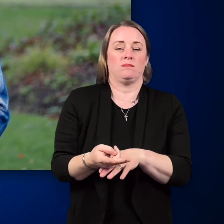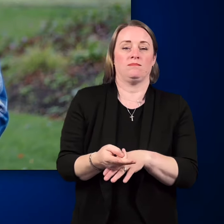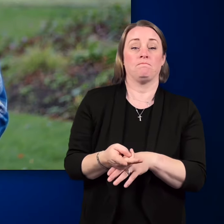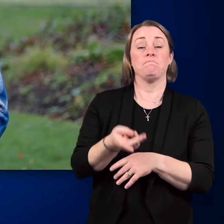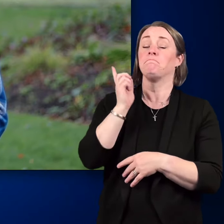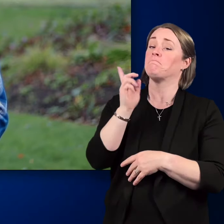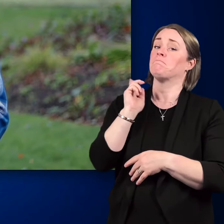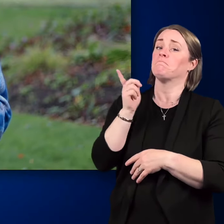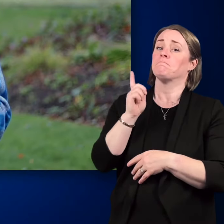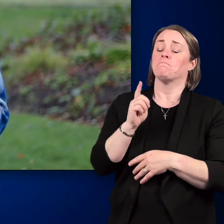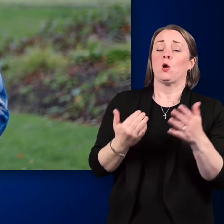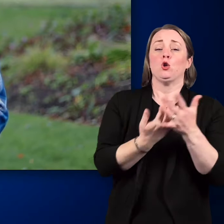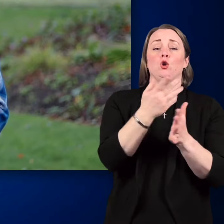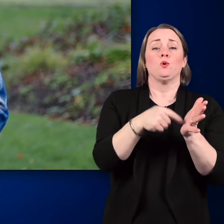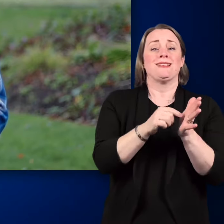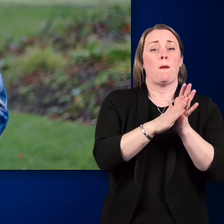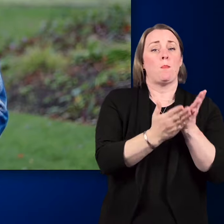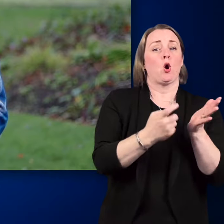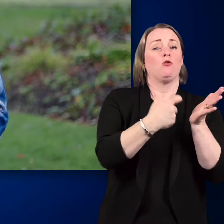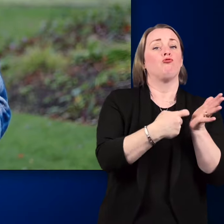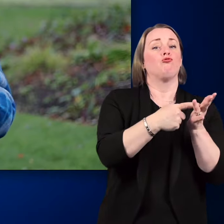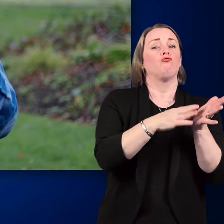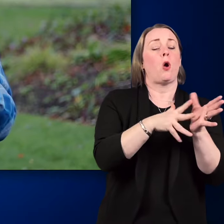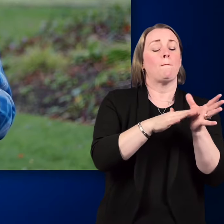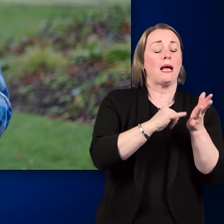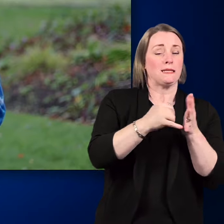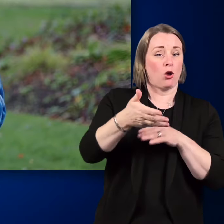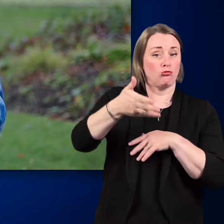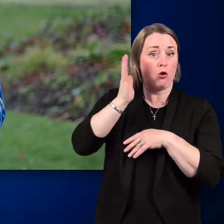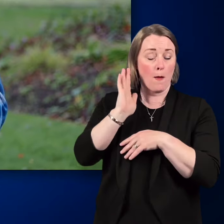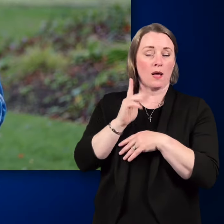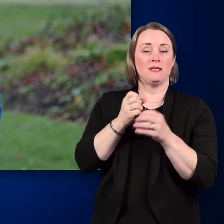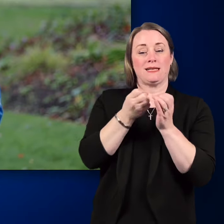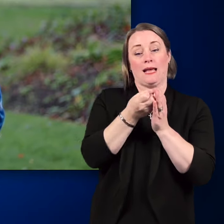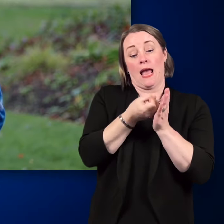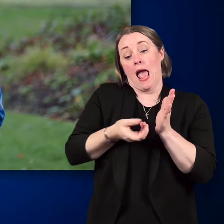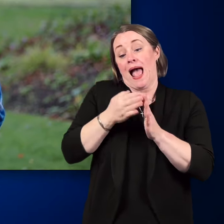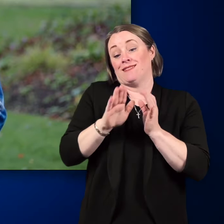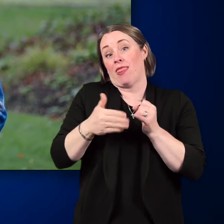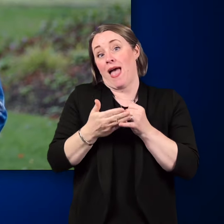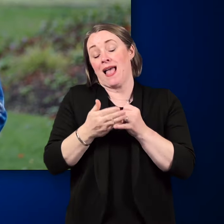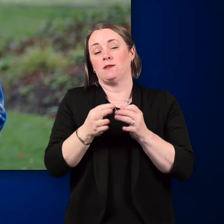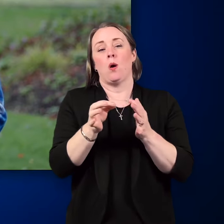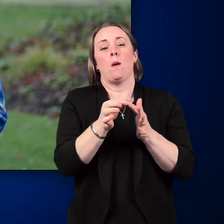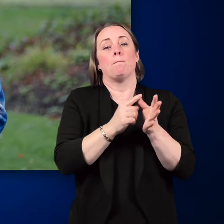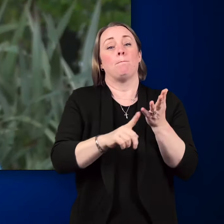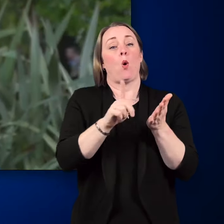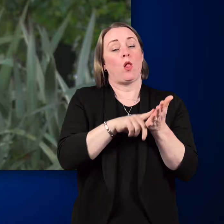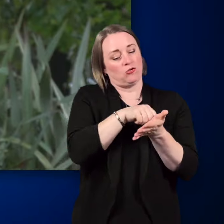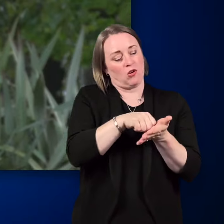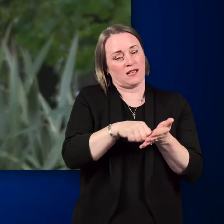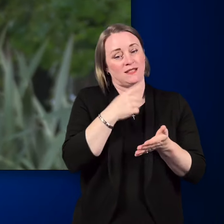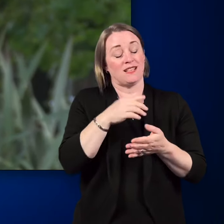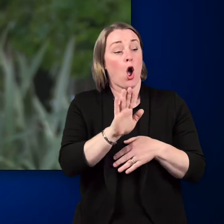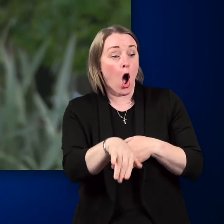the end of Romans 15, I think it is, that Paul, he's signing off, he's saying goodbye to everyone, and then he just interjects with,